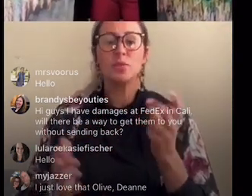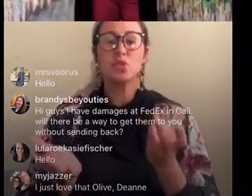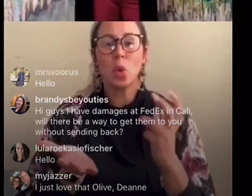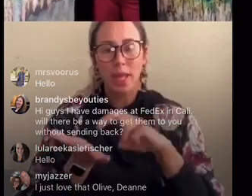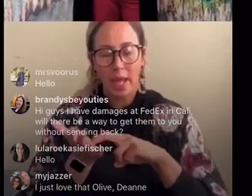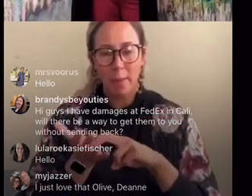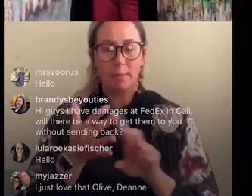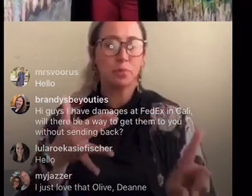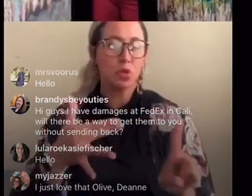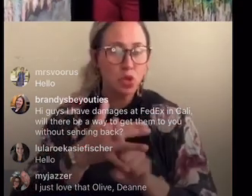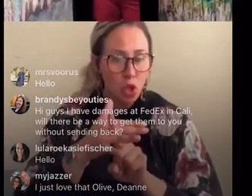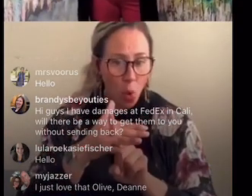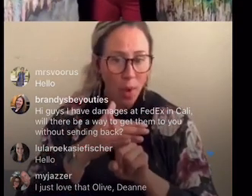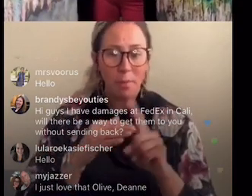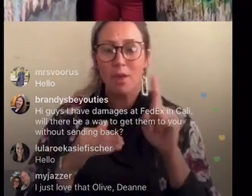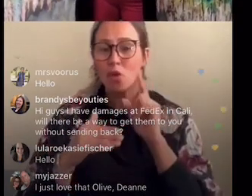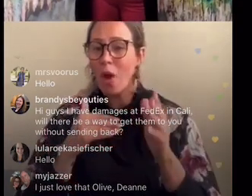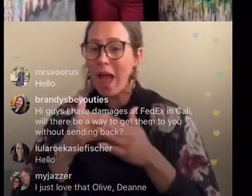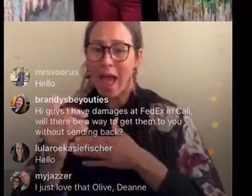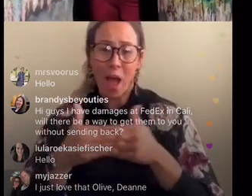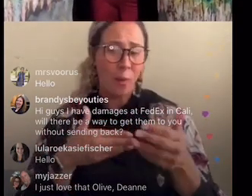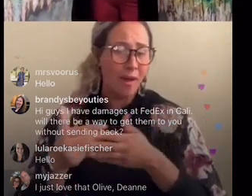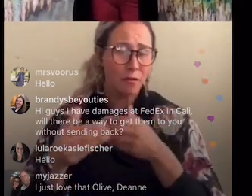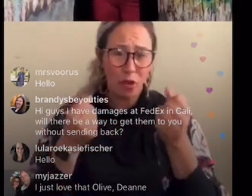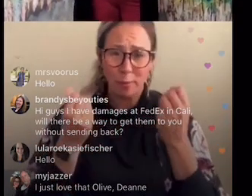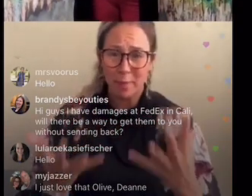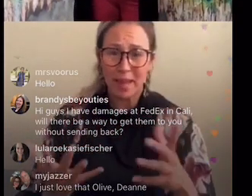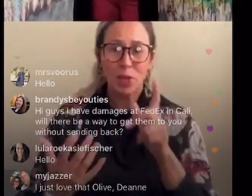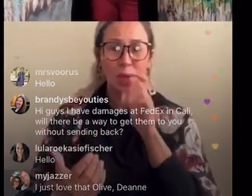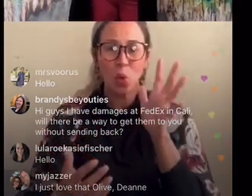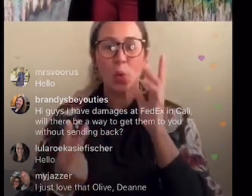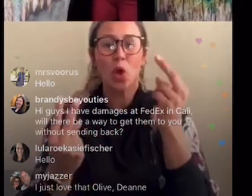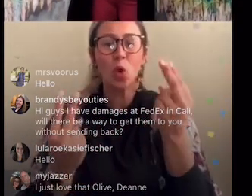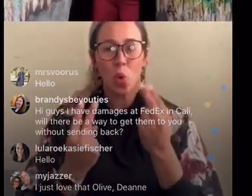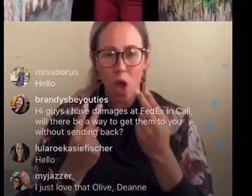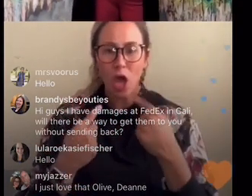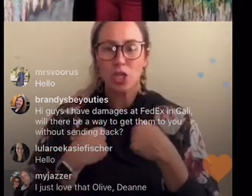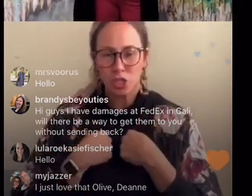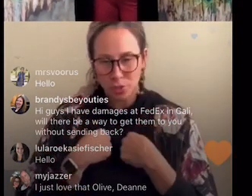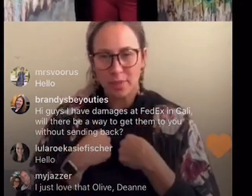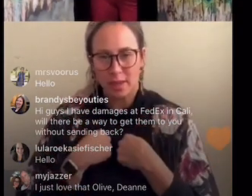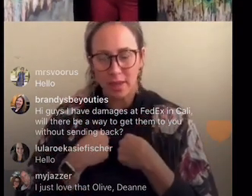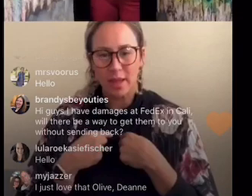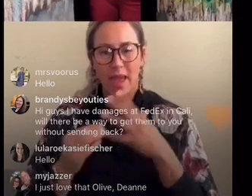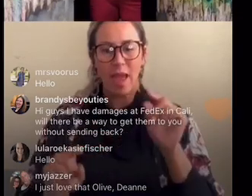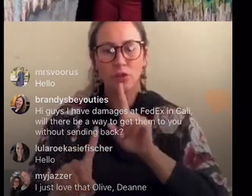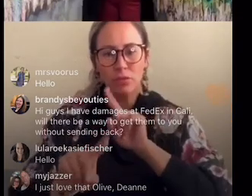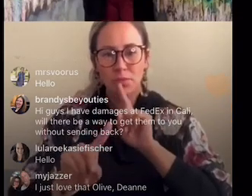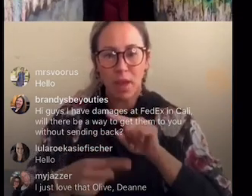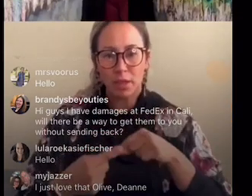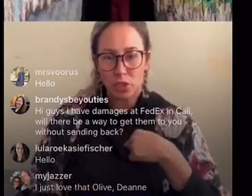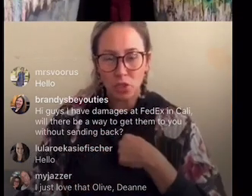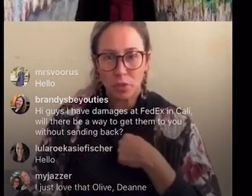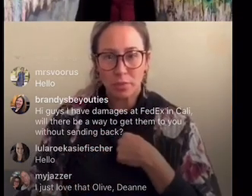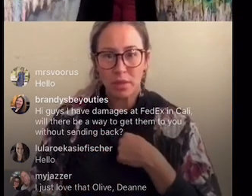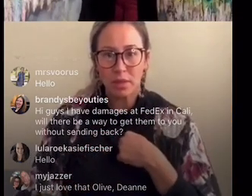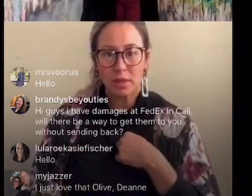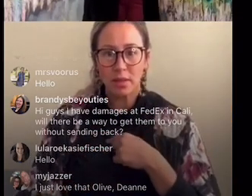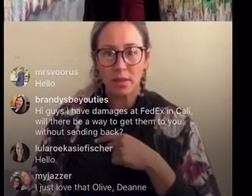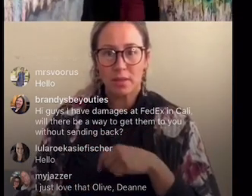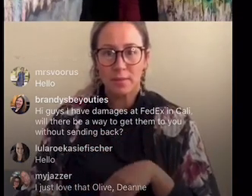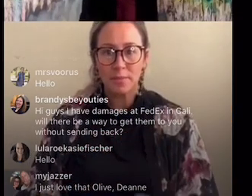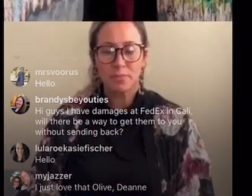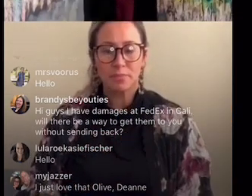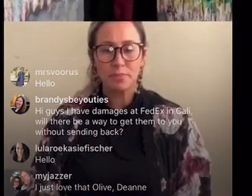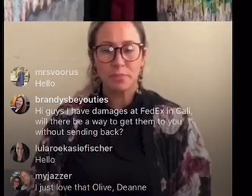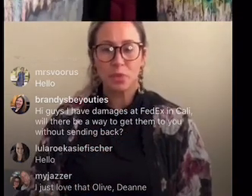up for however many are going to be watching me and responding to me. You guys, you know what you're doing? You